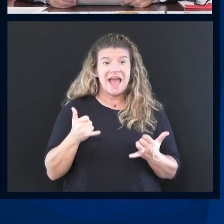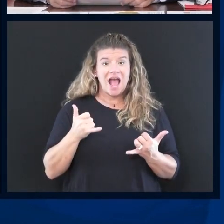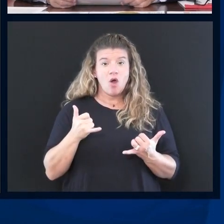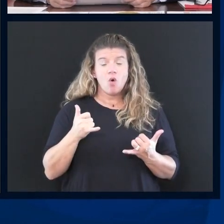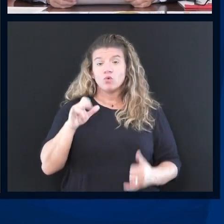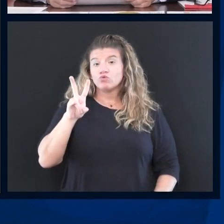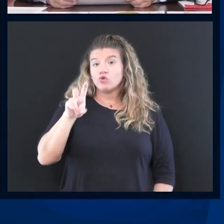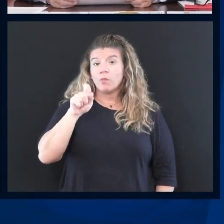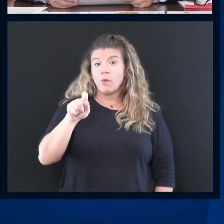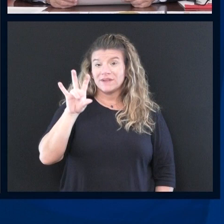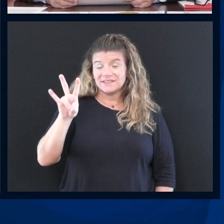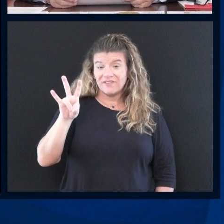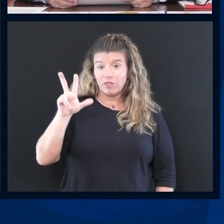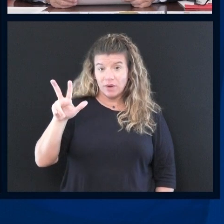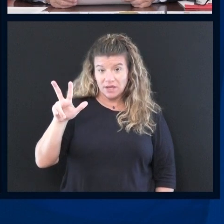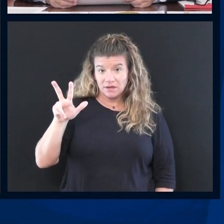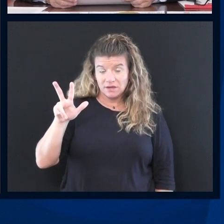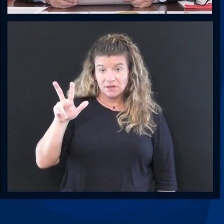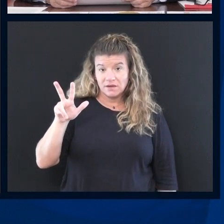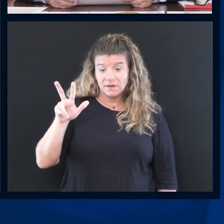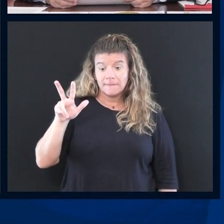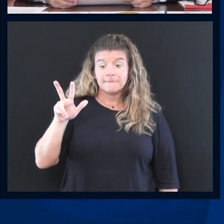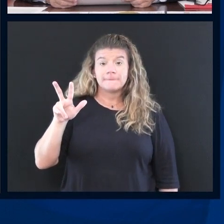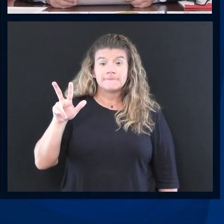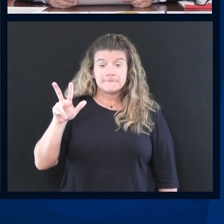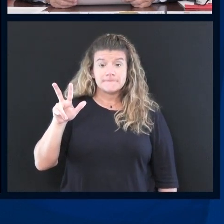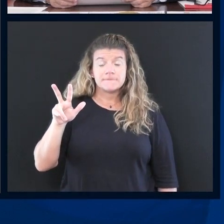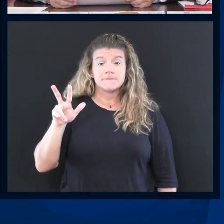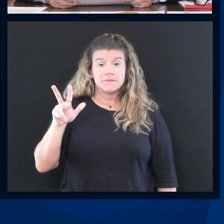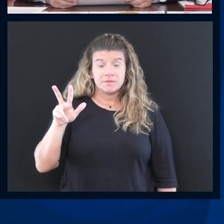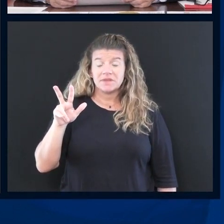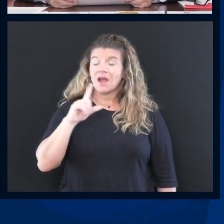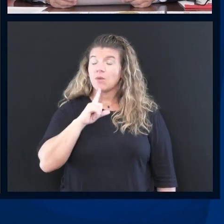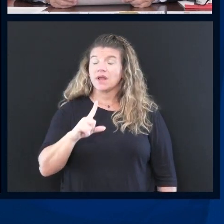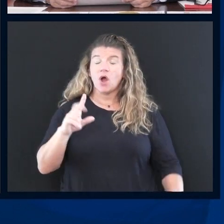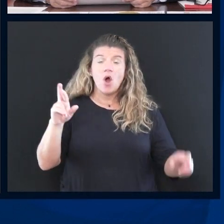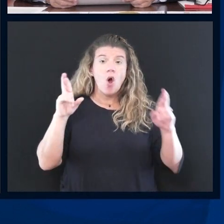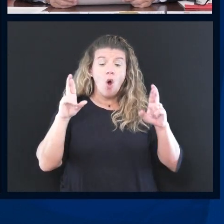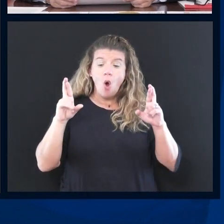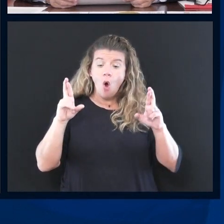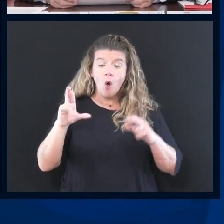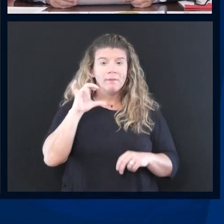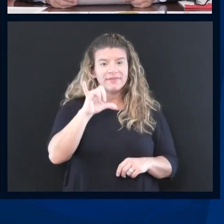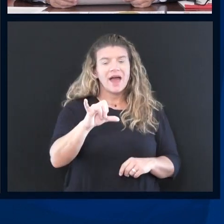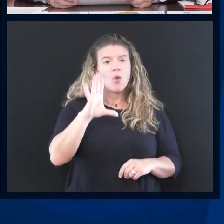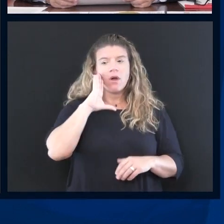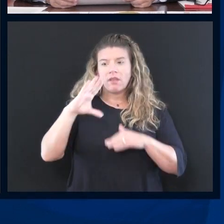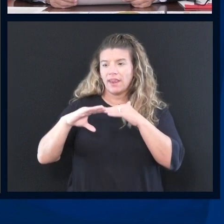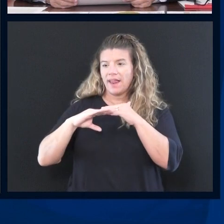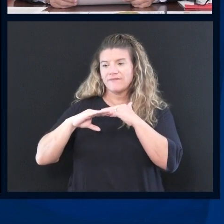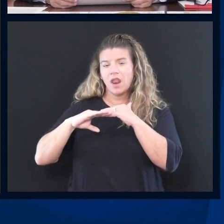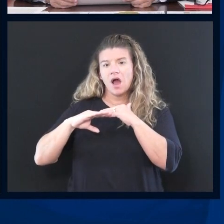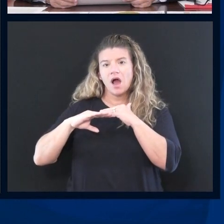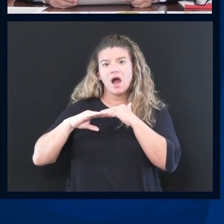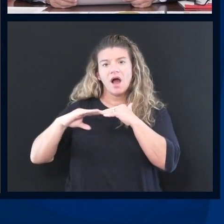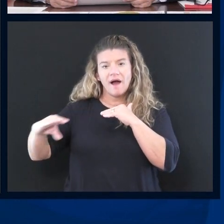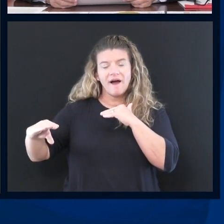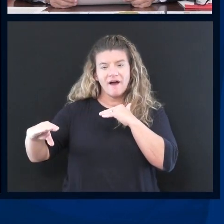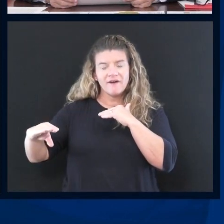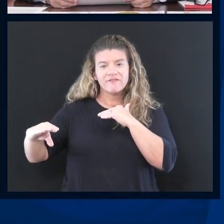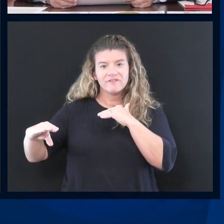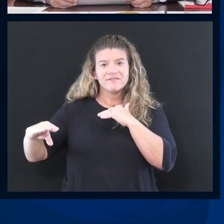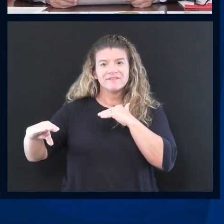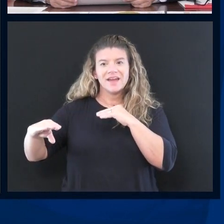are at 2.73. You know, I hope that will level off and start declining more than you'll